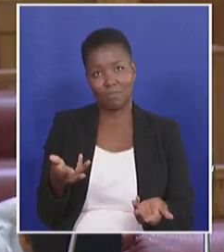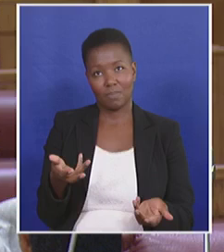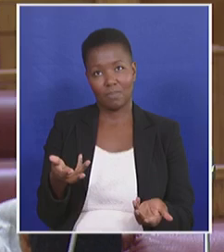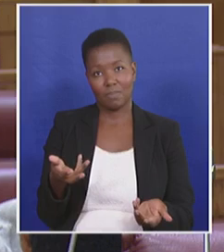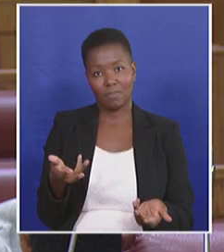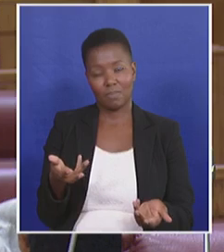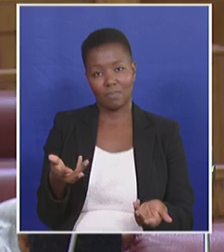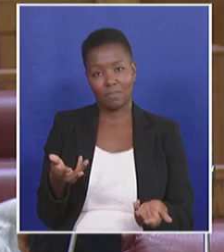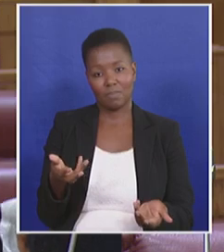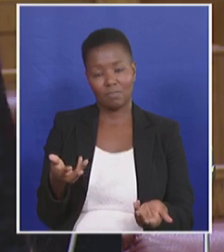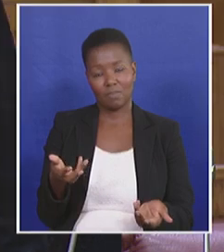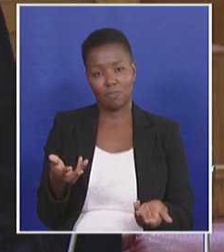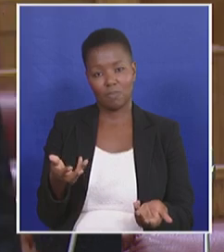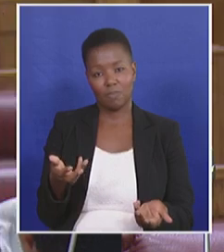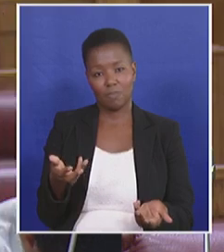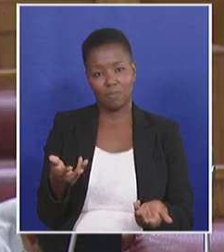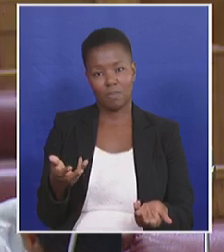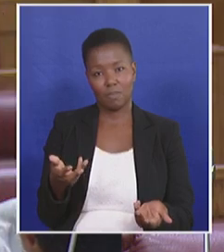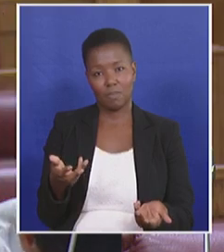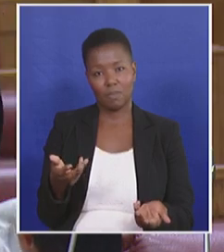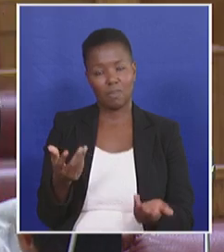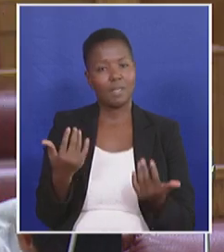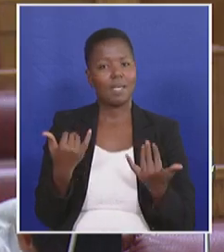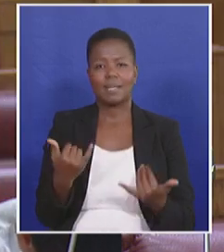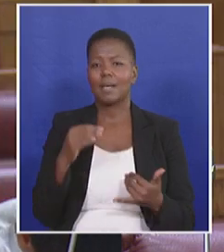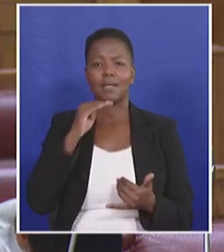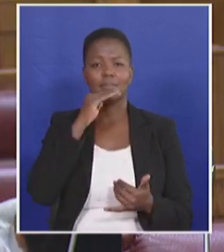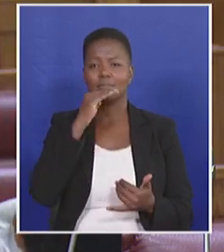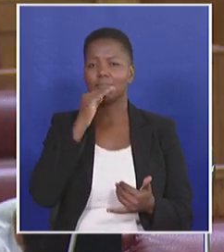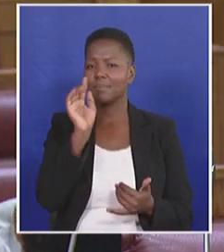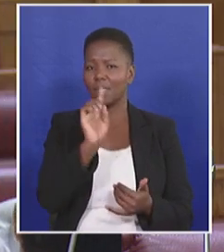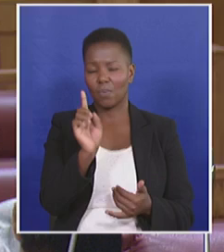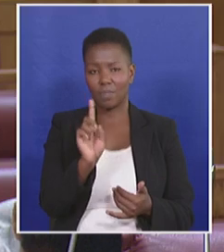It necessarily would not. All it says is that